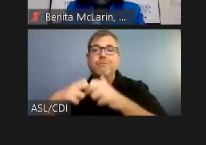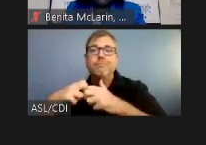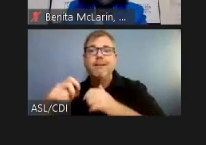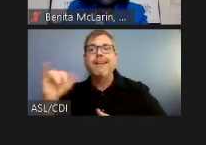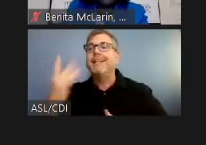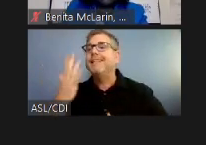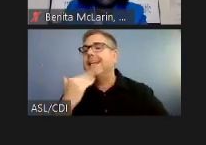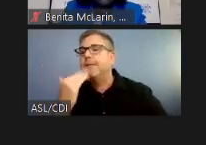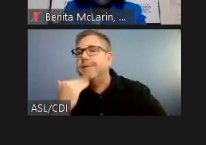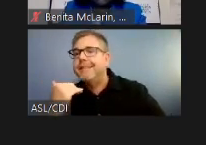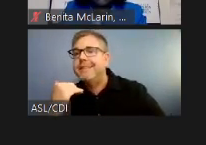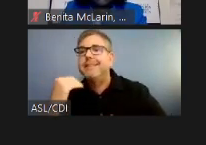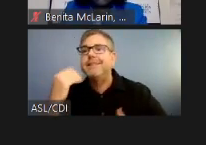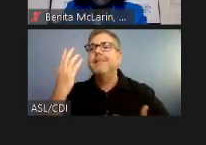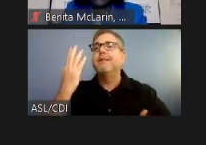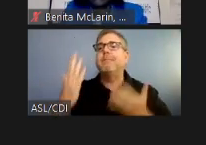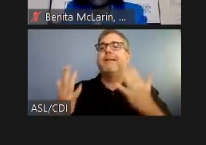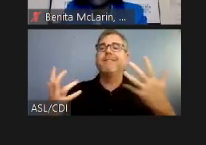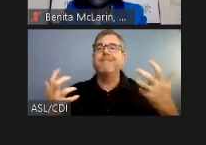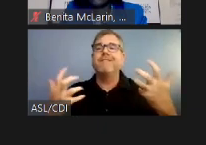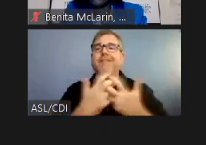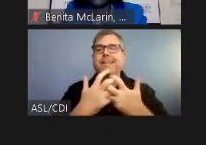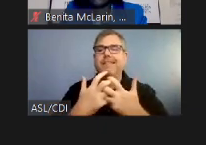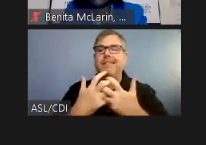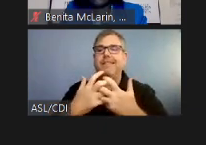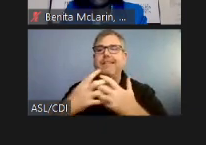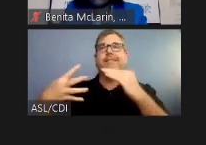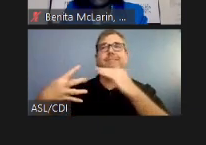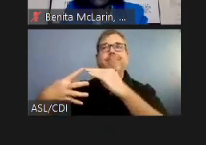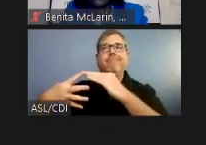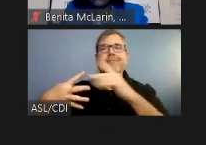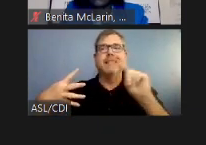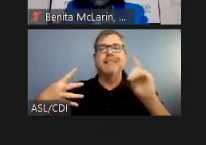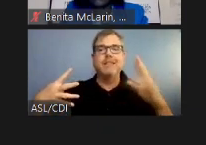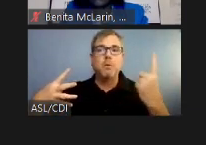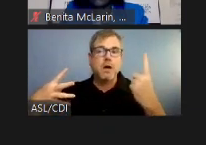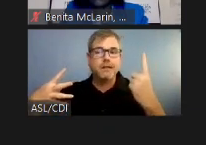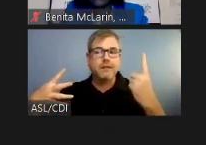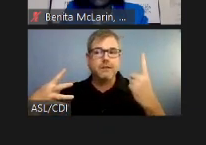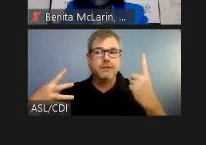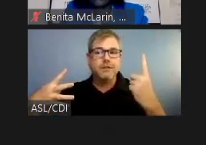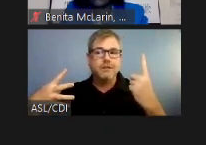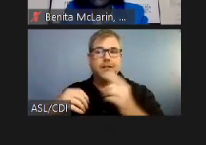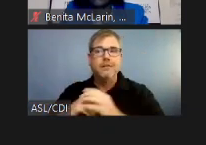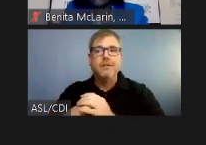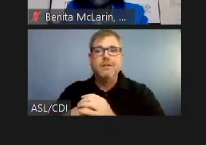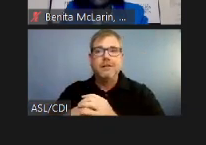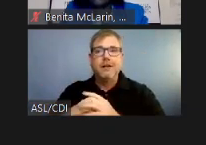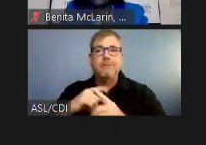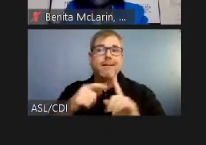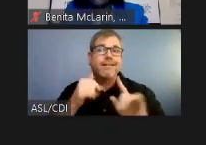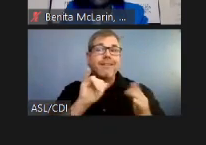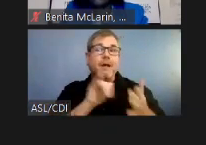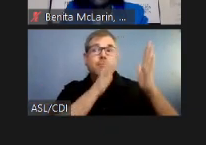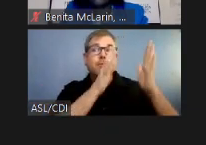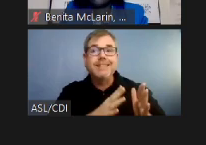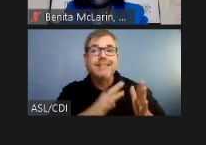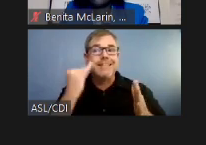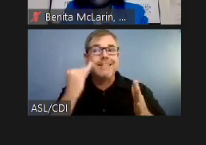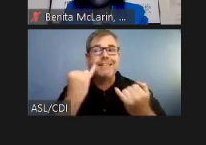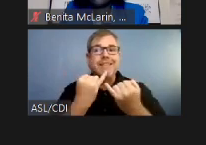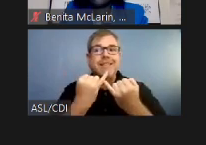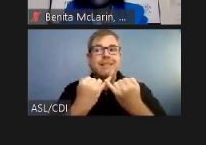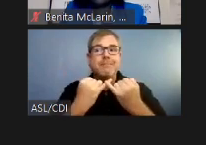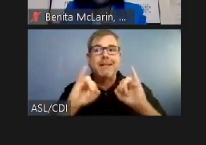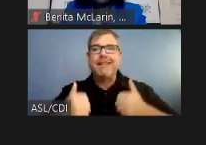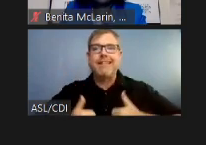or tier 2. The independent living that's not going to be a risk factor, so you're fine there. So tier 1, tier 2. So we're looking at late